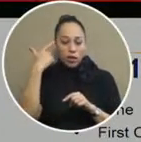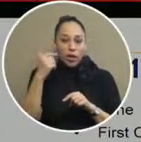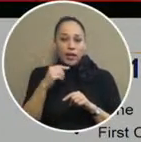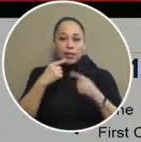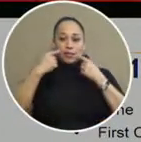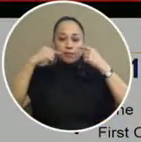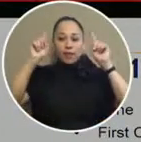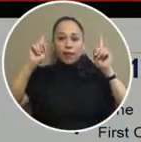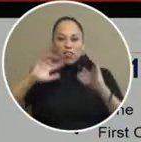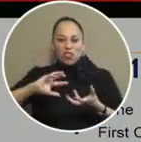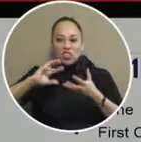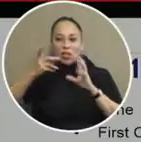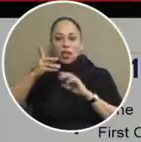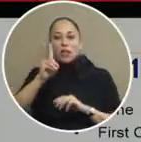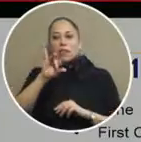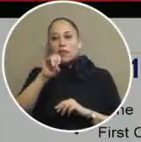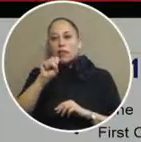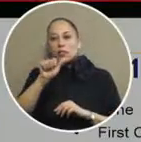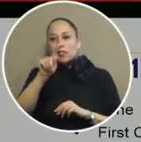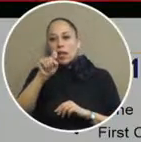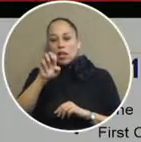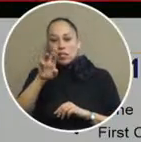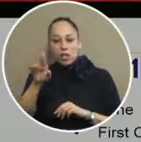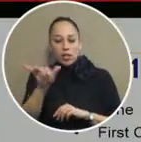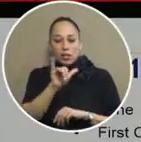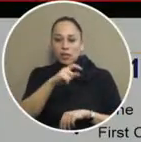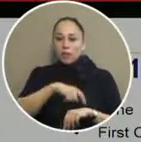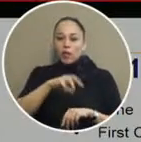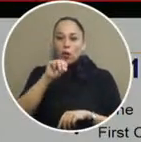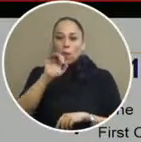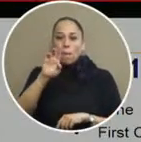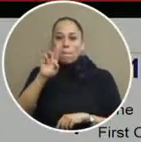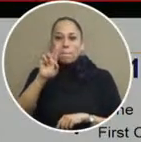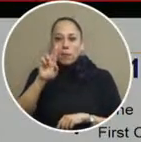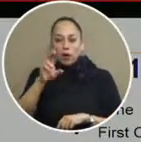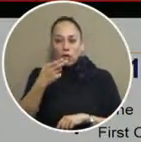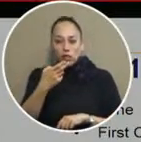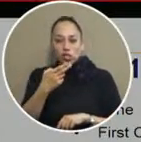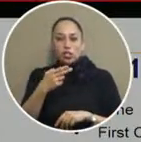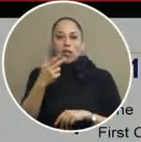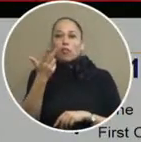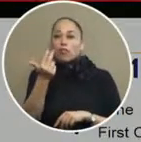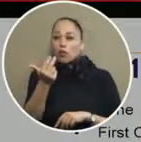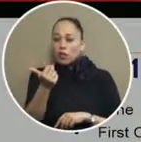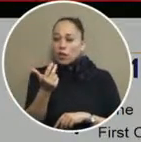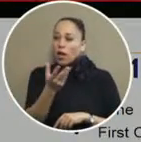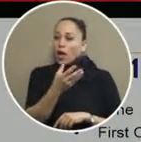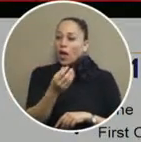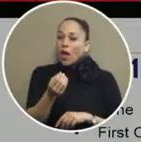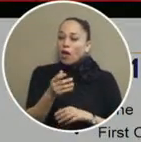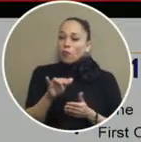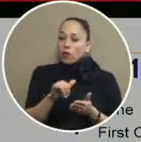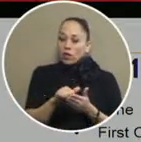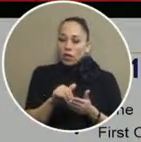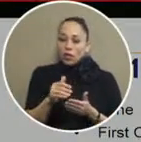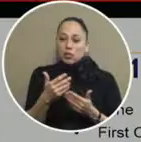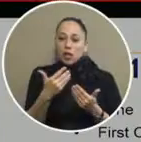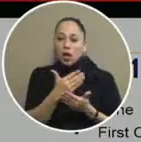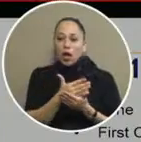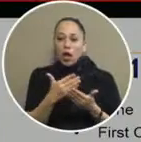declared a disaster around the same time on March 13. And we submitted some health authority